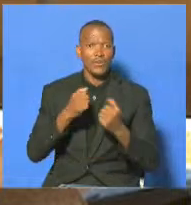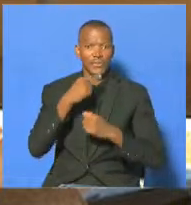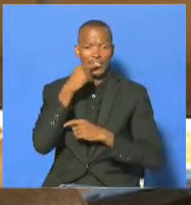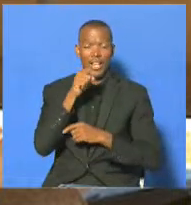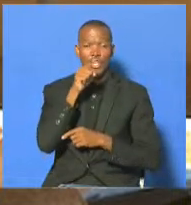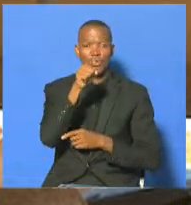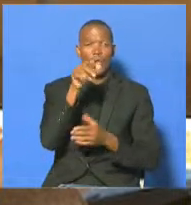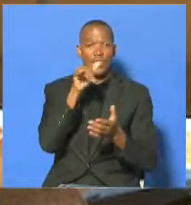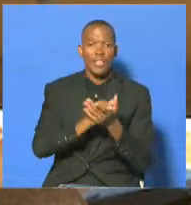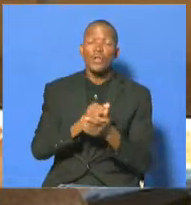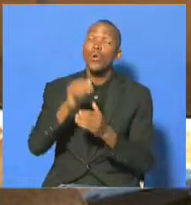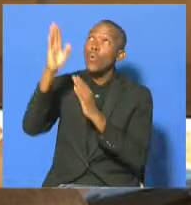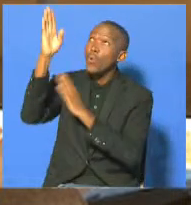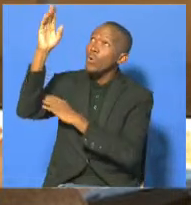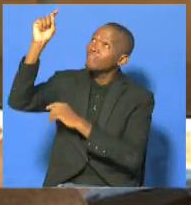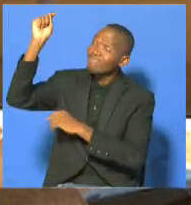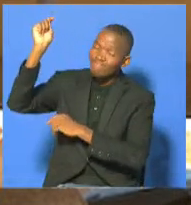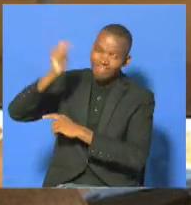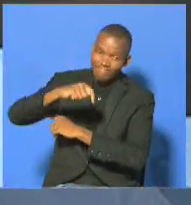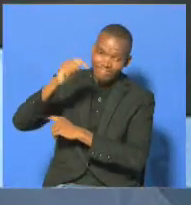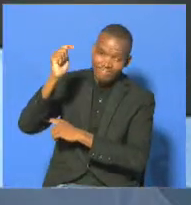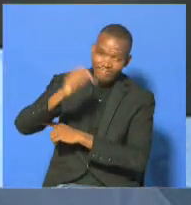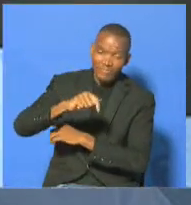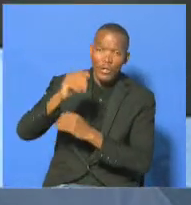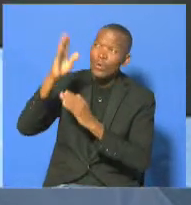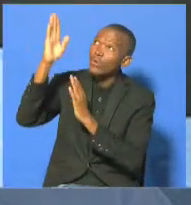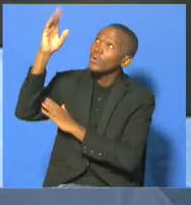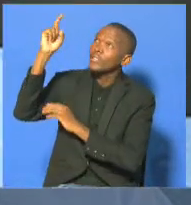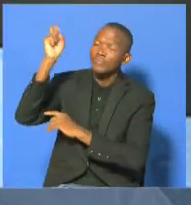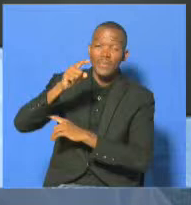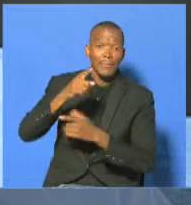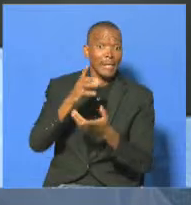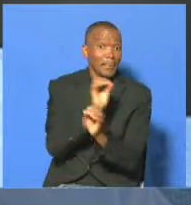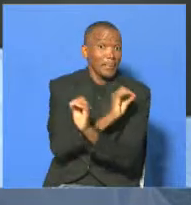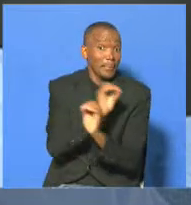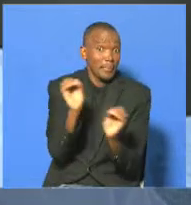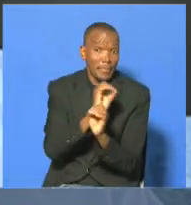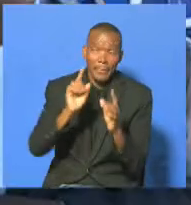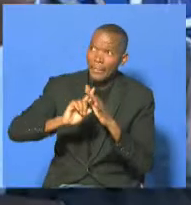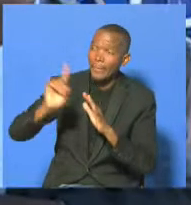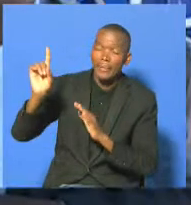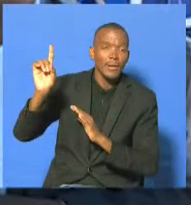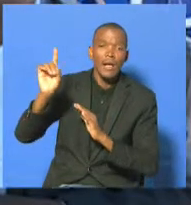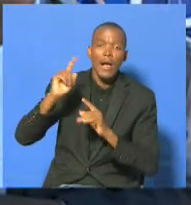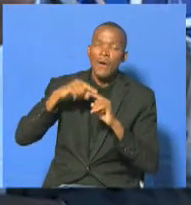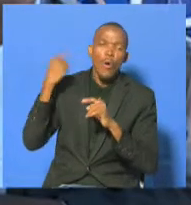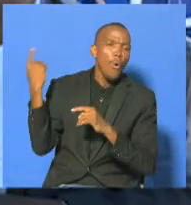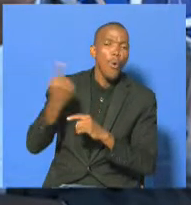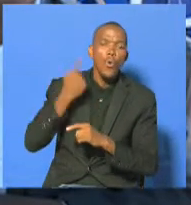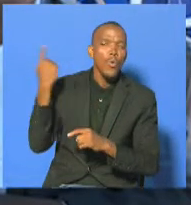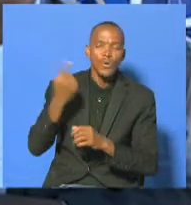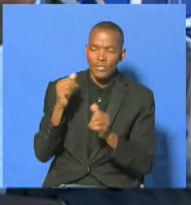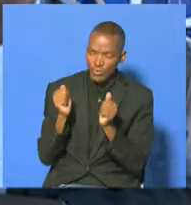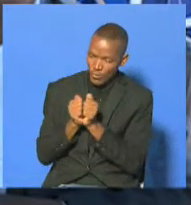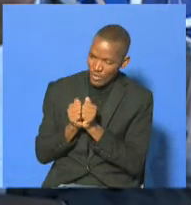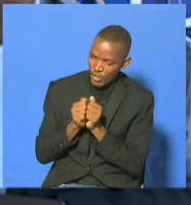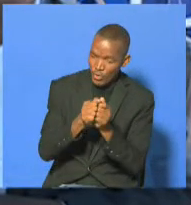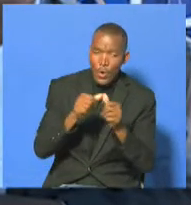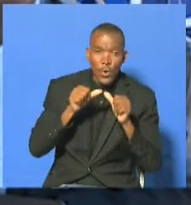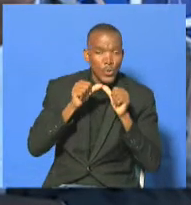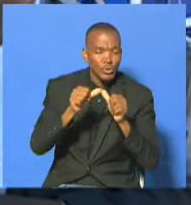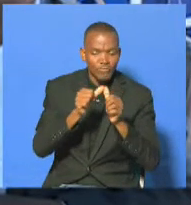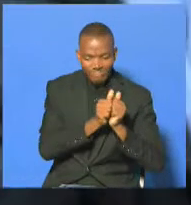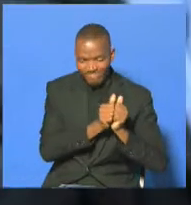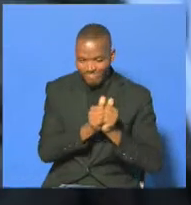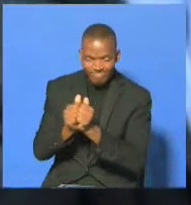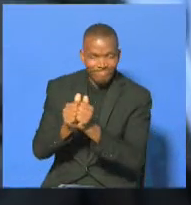ke re o teng modimo yo o teng ga gona gope kwa a ileng teng o ntse o na le wena o ntse o a tsamaya le